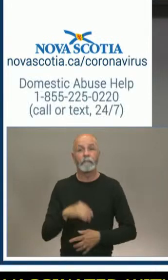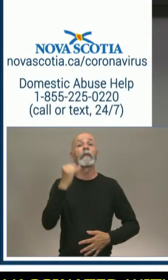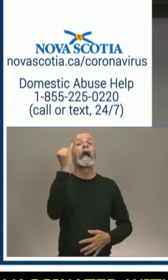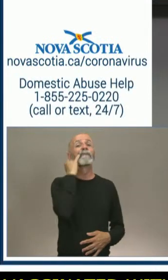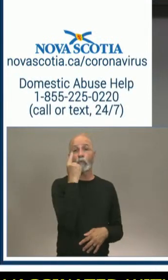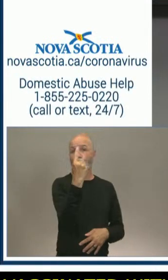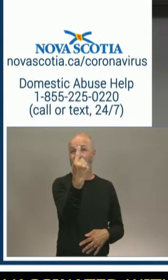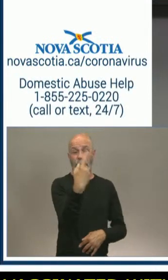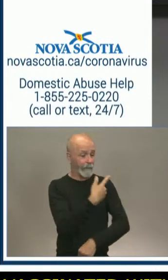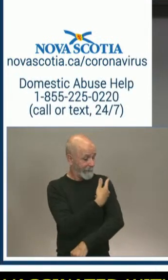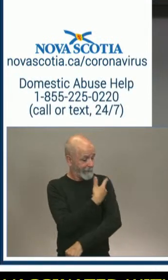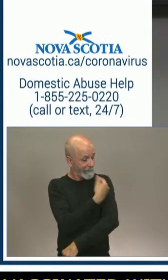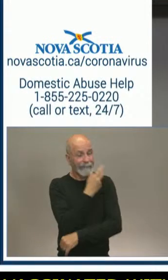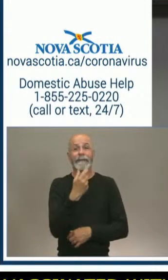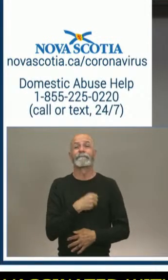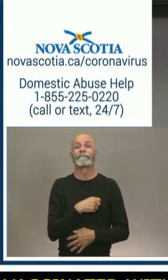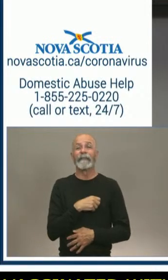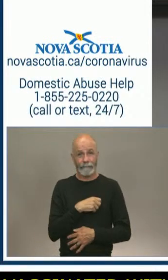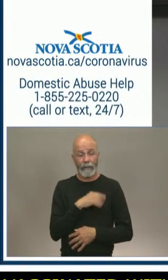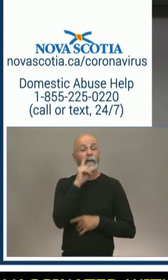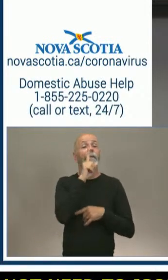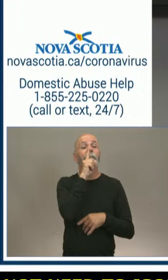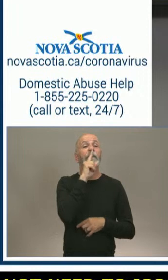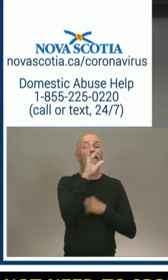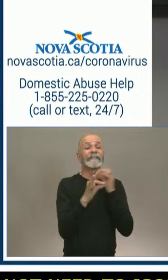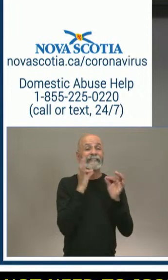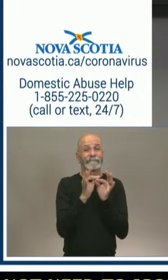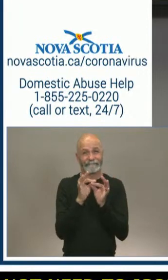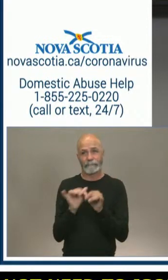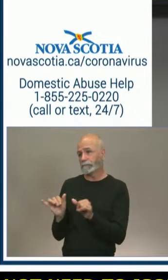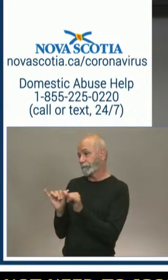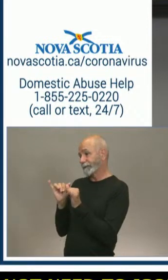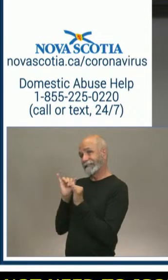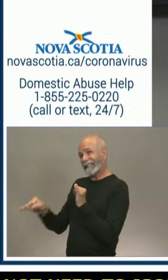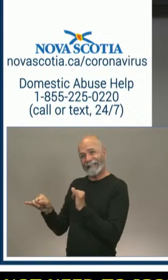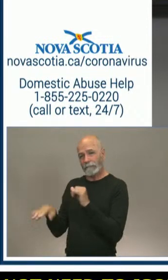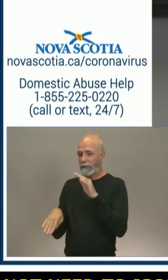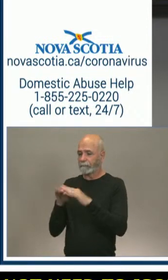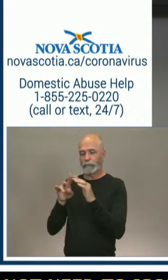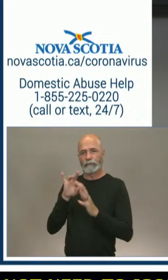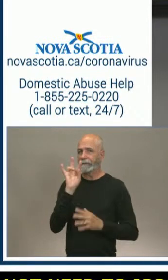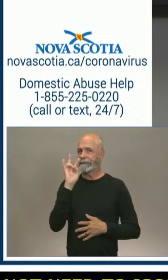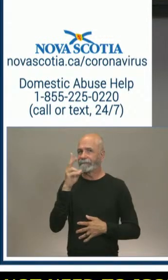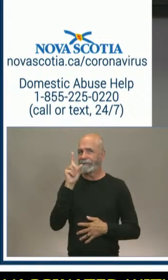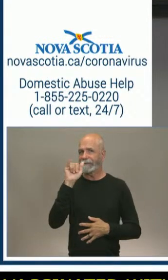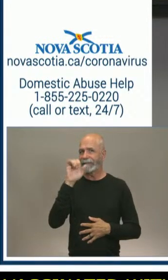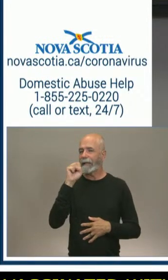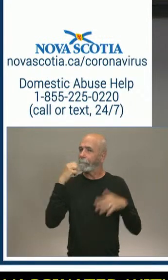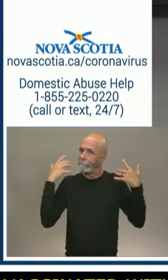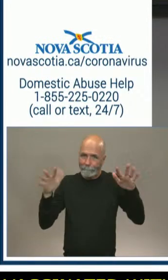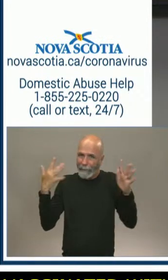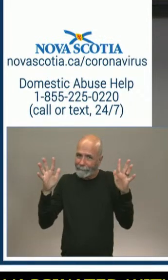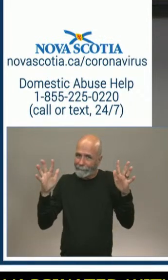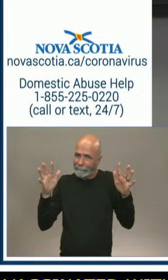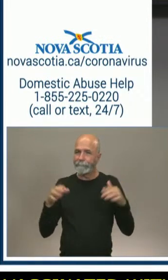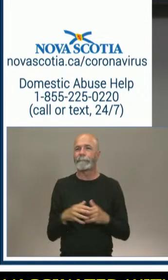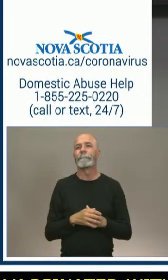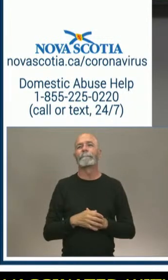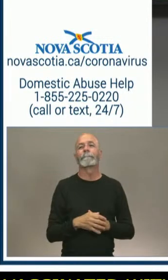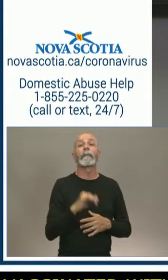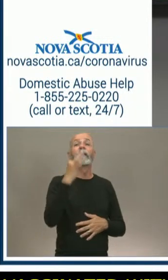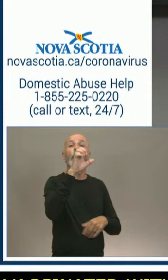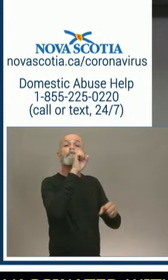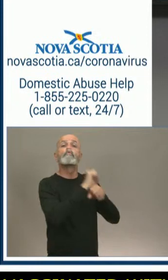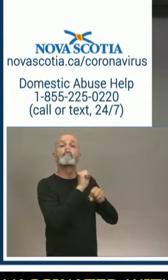7 days and get tested. If they are coming from an outbreak site and are partially vaccinated, they must isolate completely away